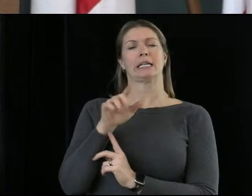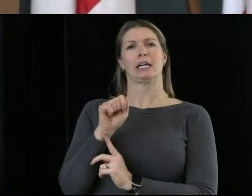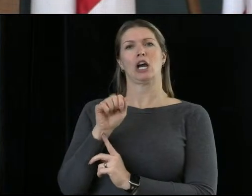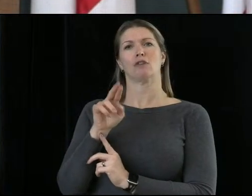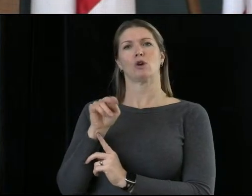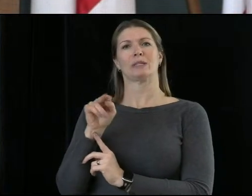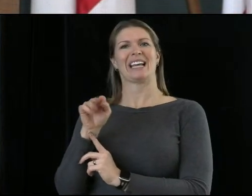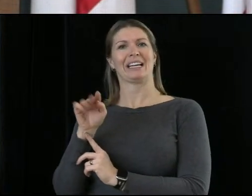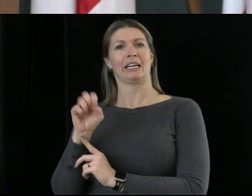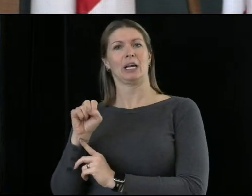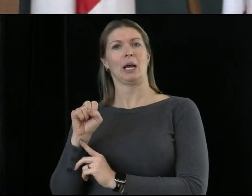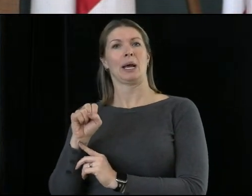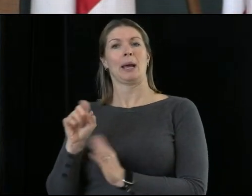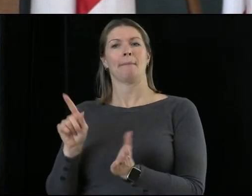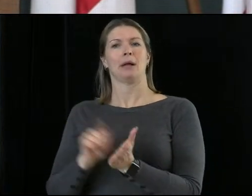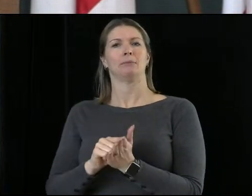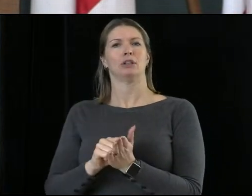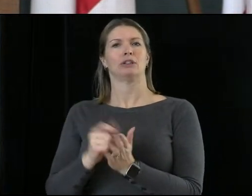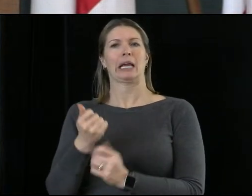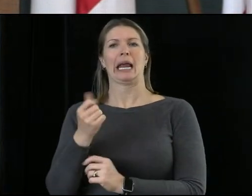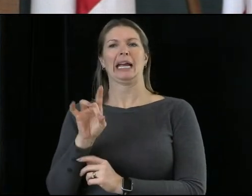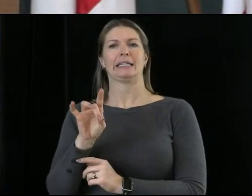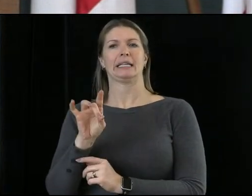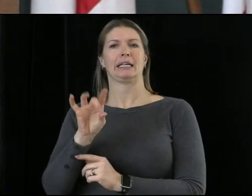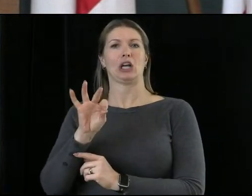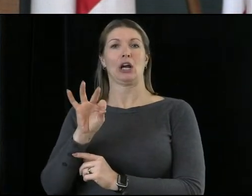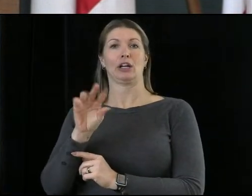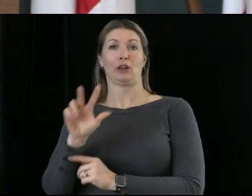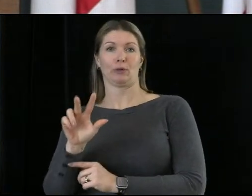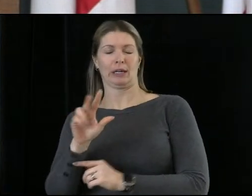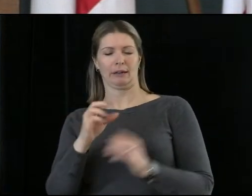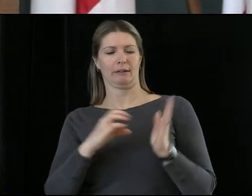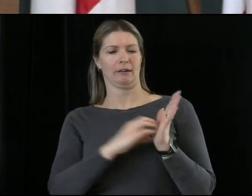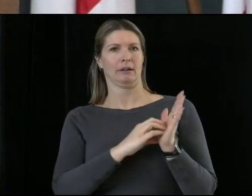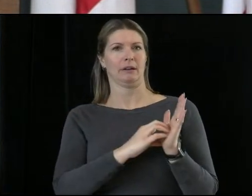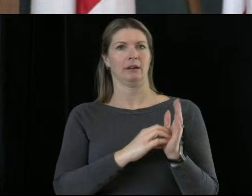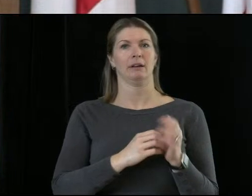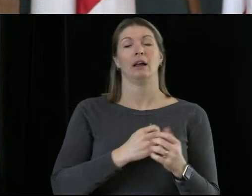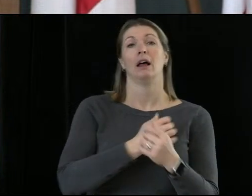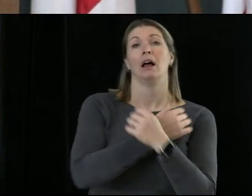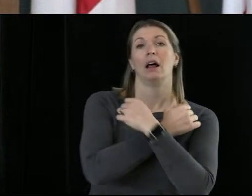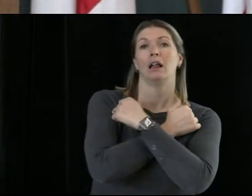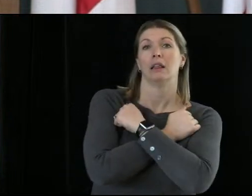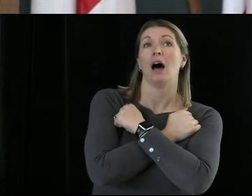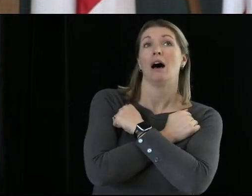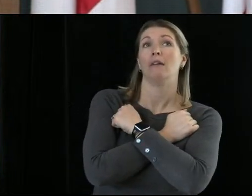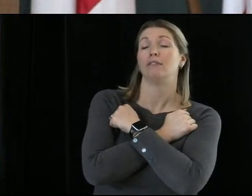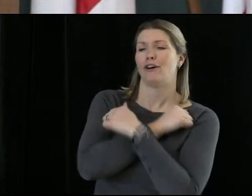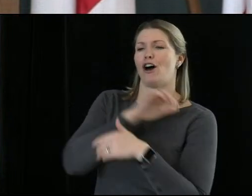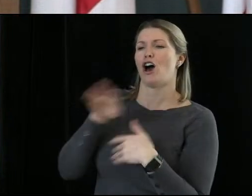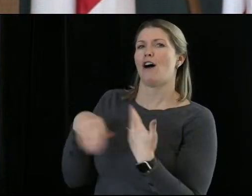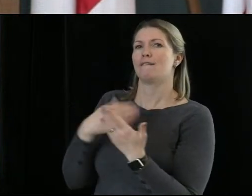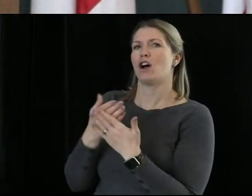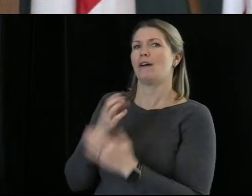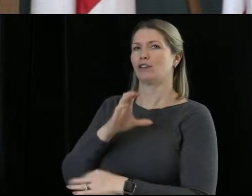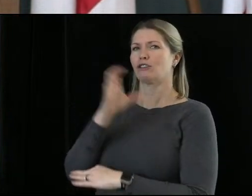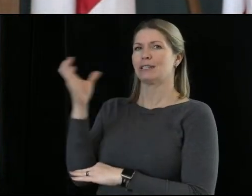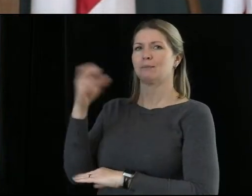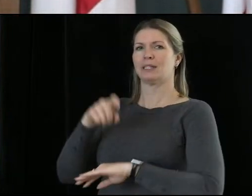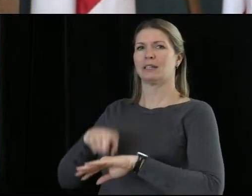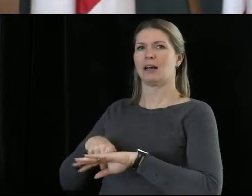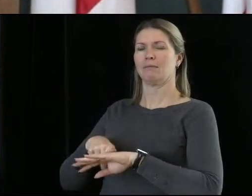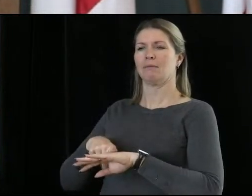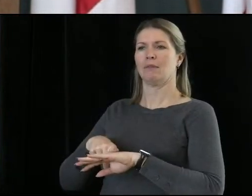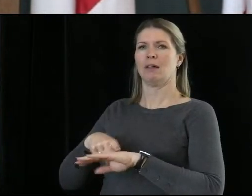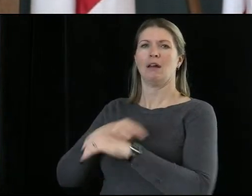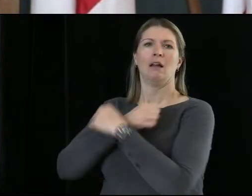in 1893. And it says this: love came down at Christmas, love all